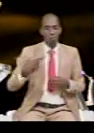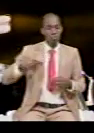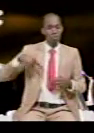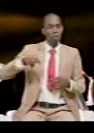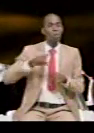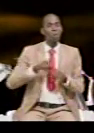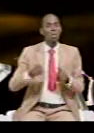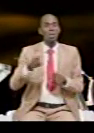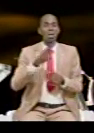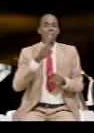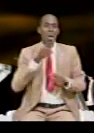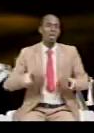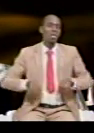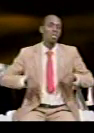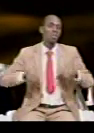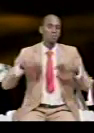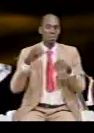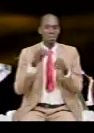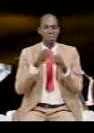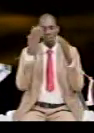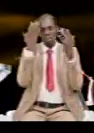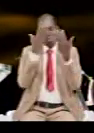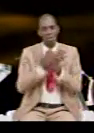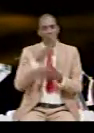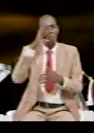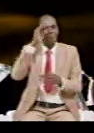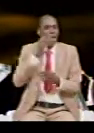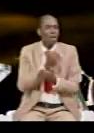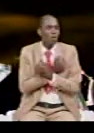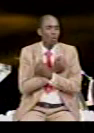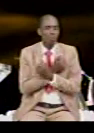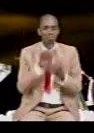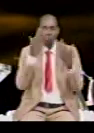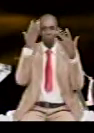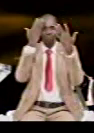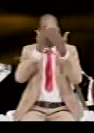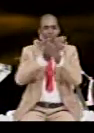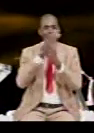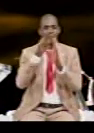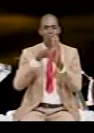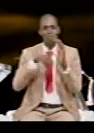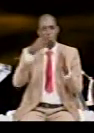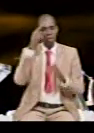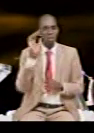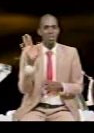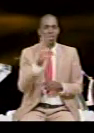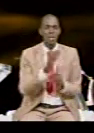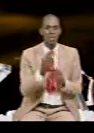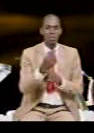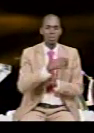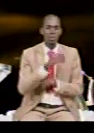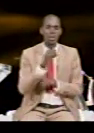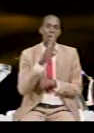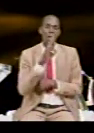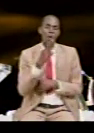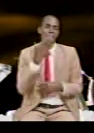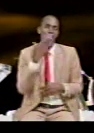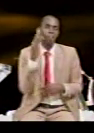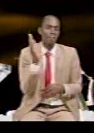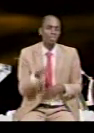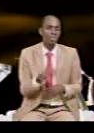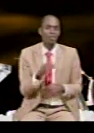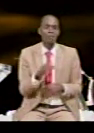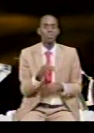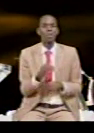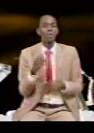darkness. Men love darkness because their deeds were evil. So those people with empty